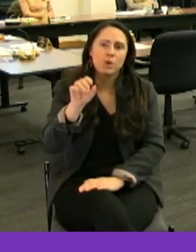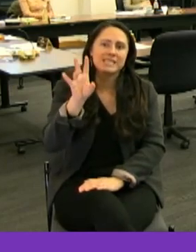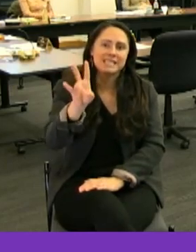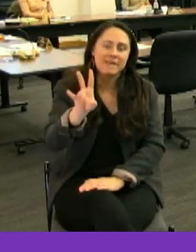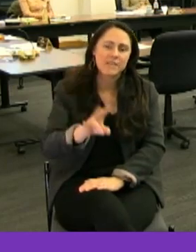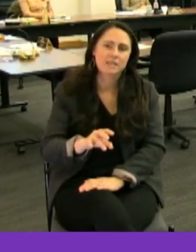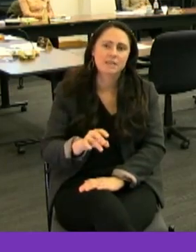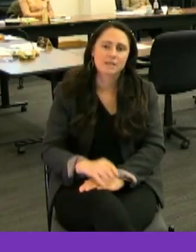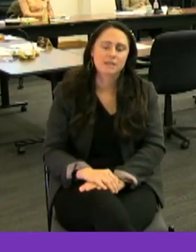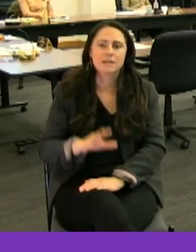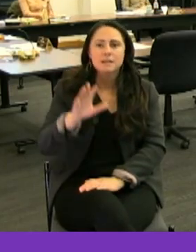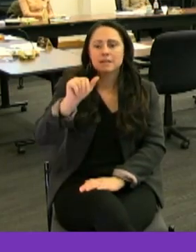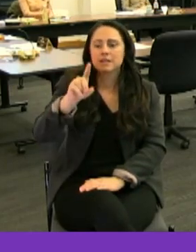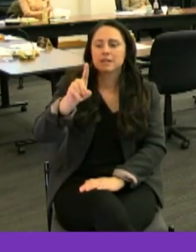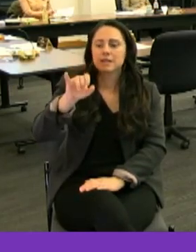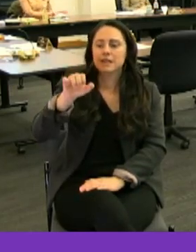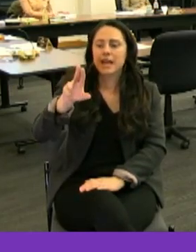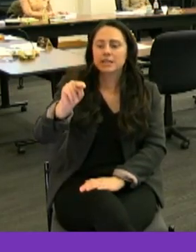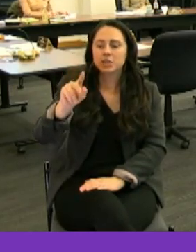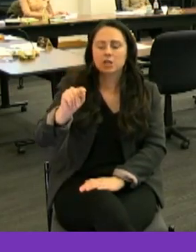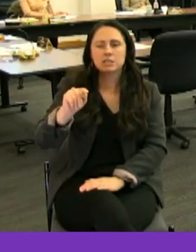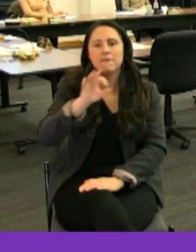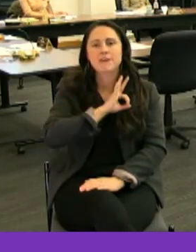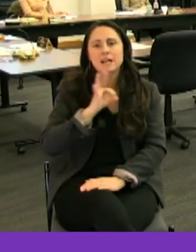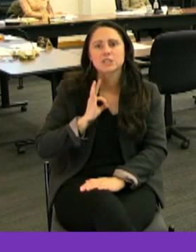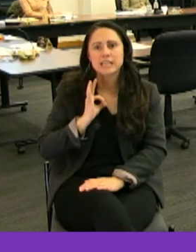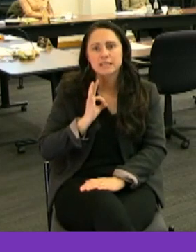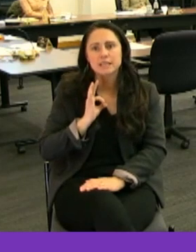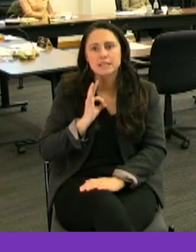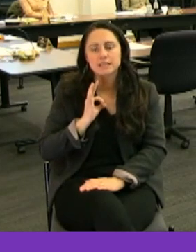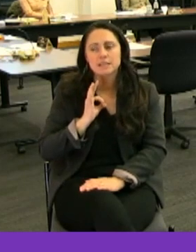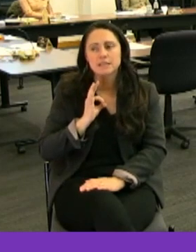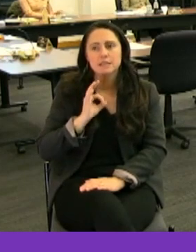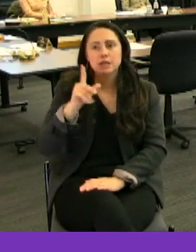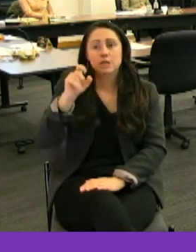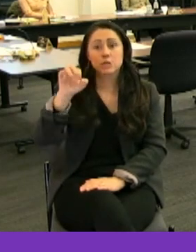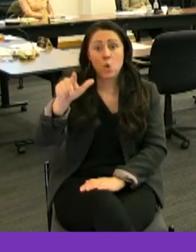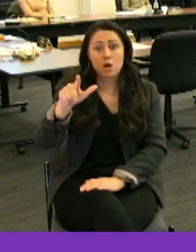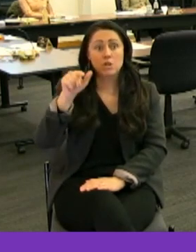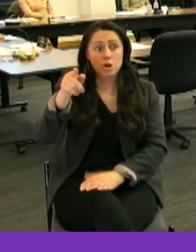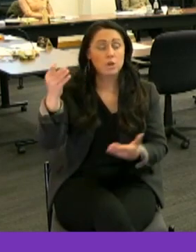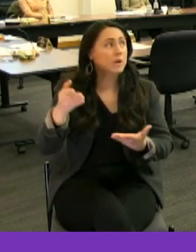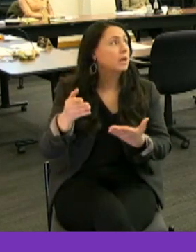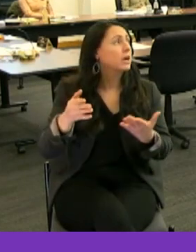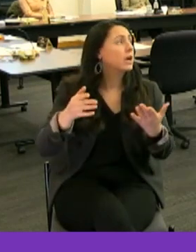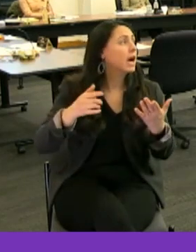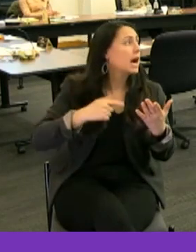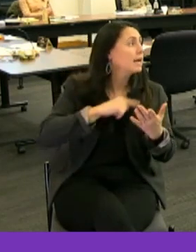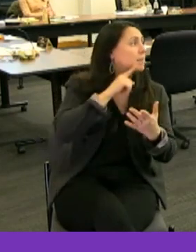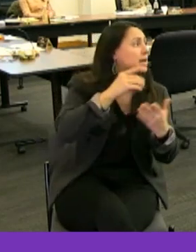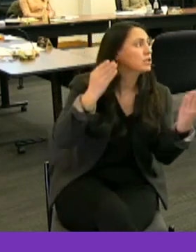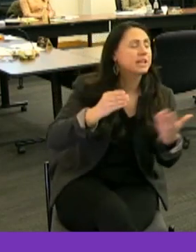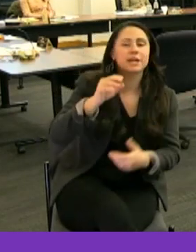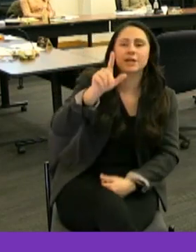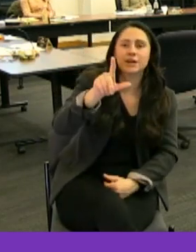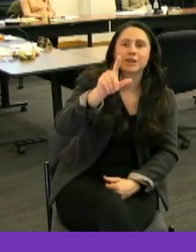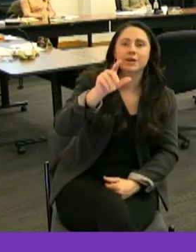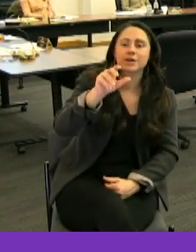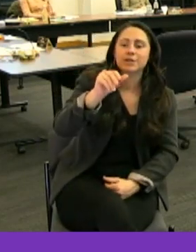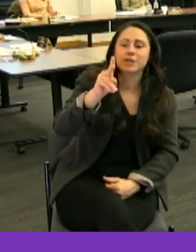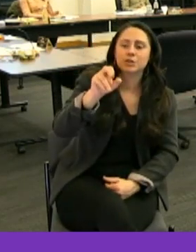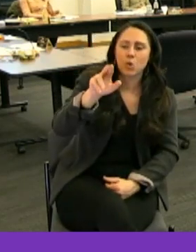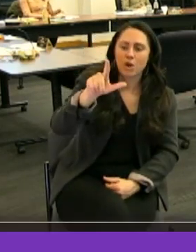1.4.7, adjunct faculty. Laurel, are you here? She's there. I am actually here, yes.